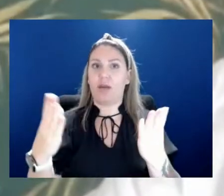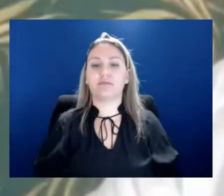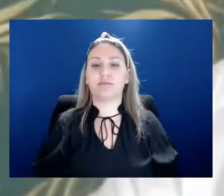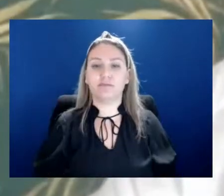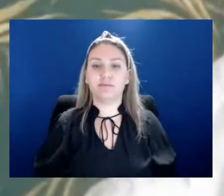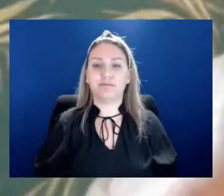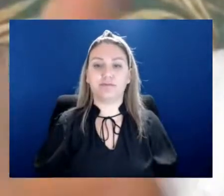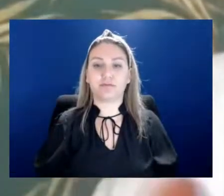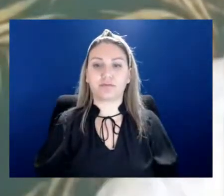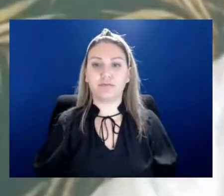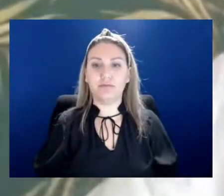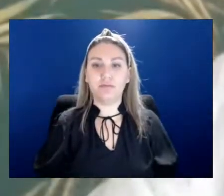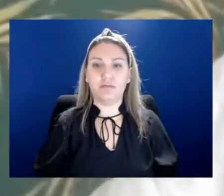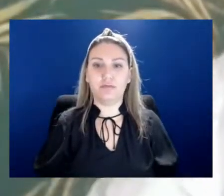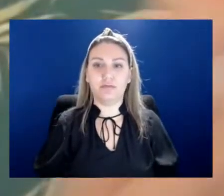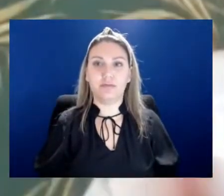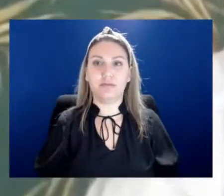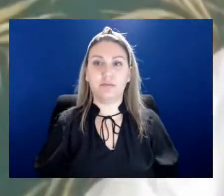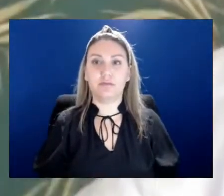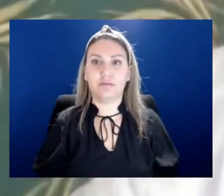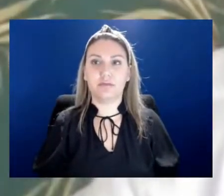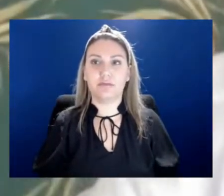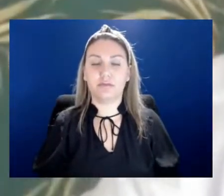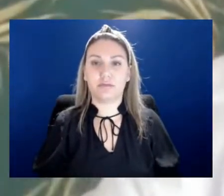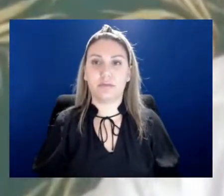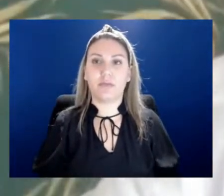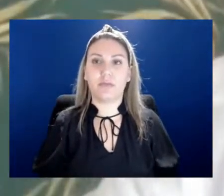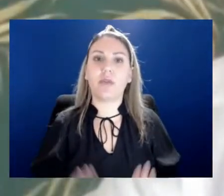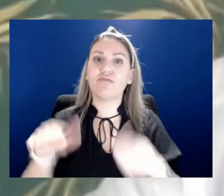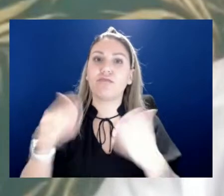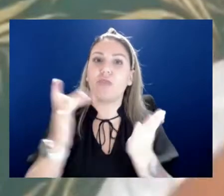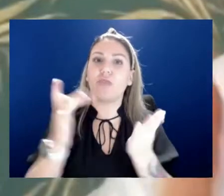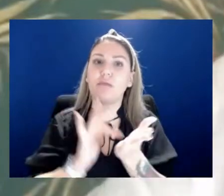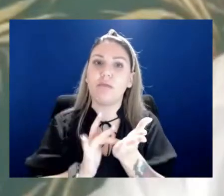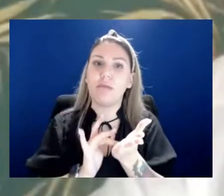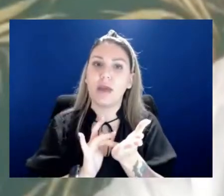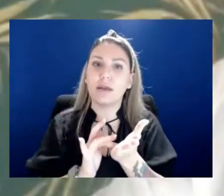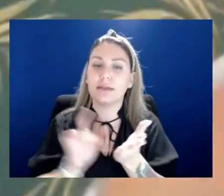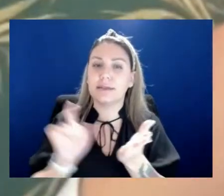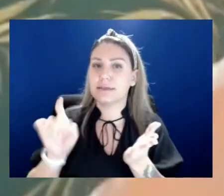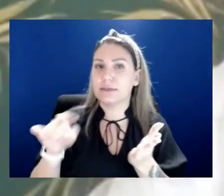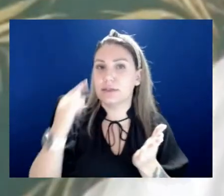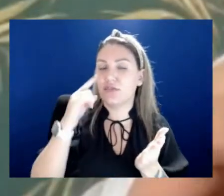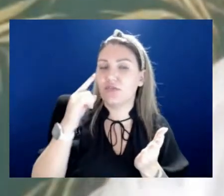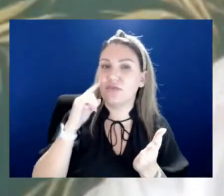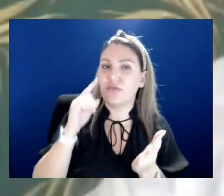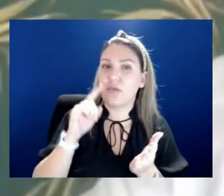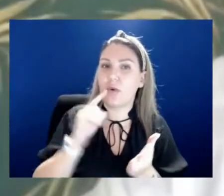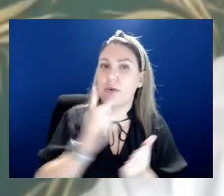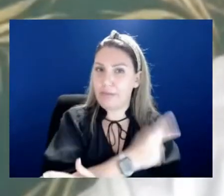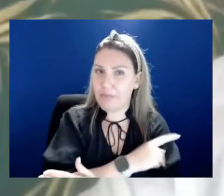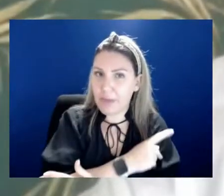provide another medicine what they need to the patient. For the children, it could be